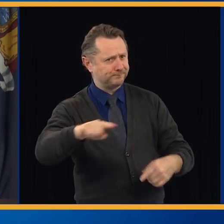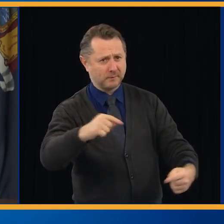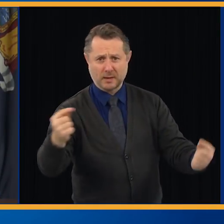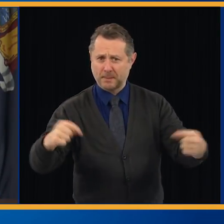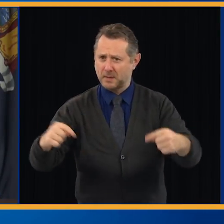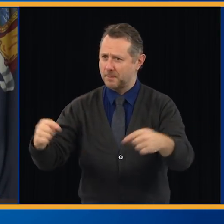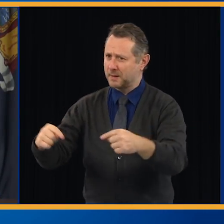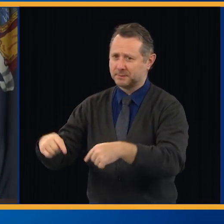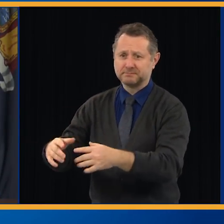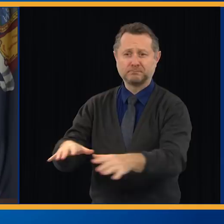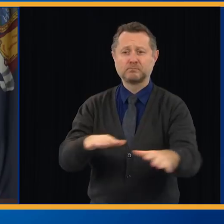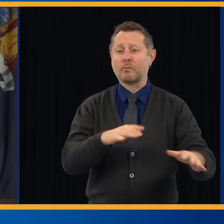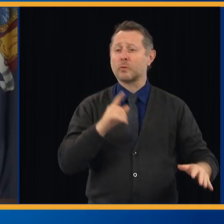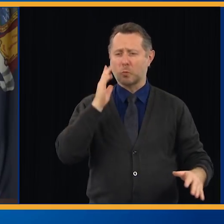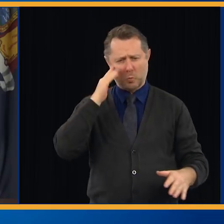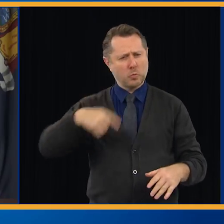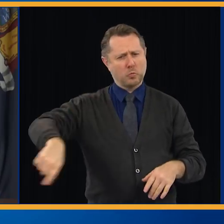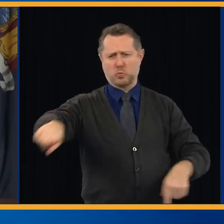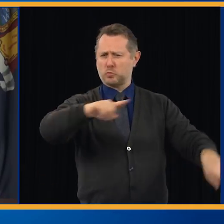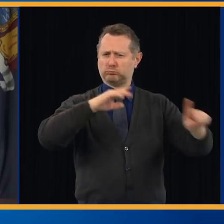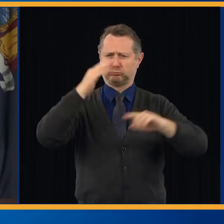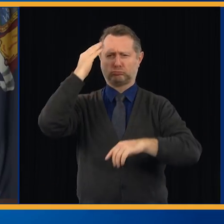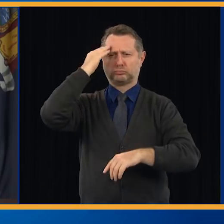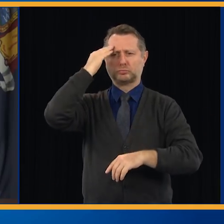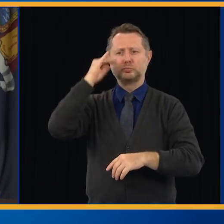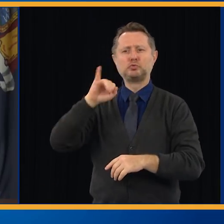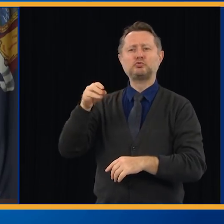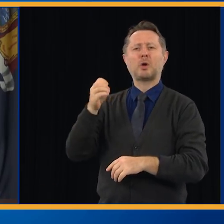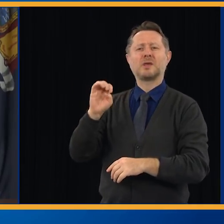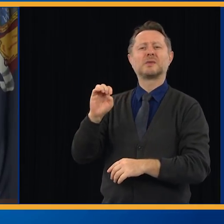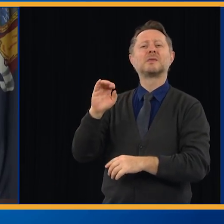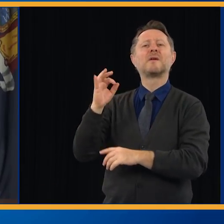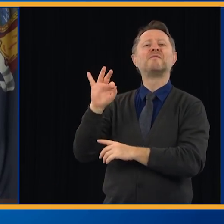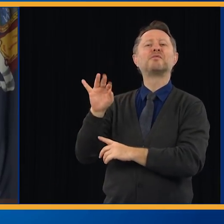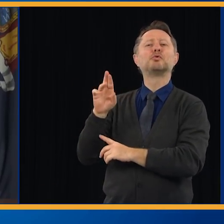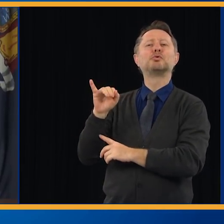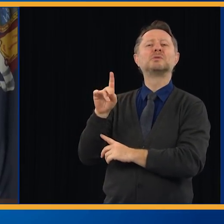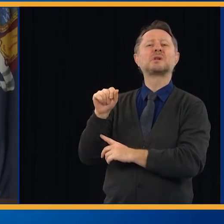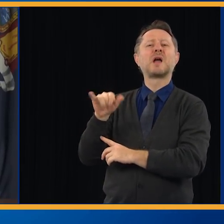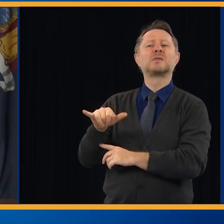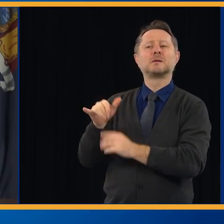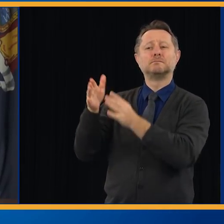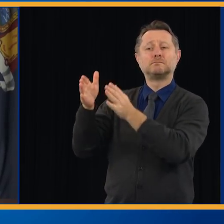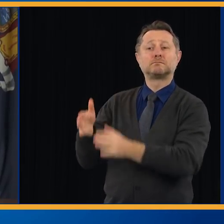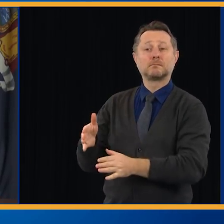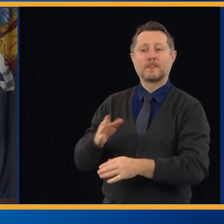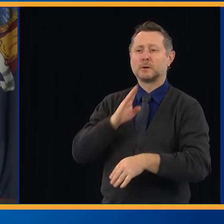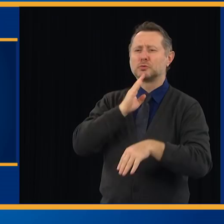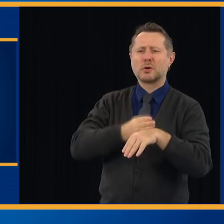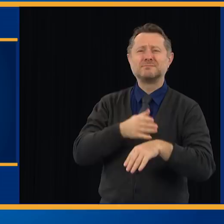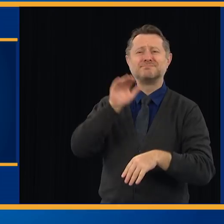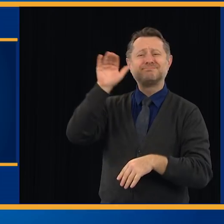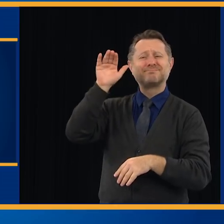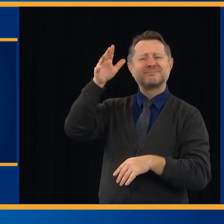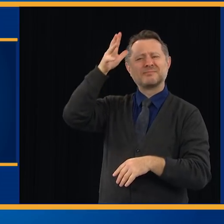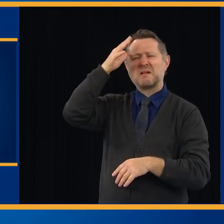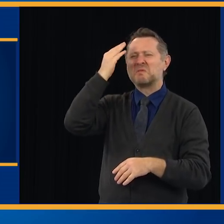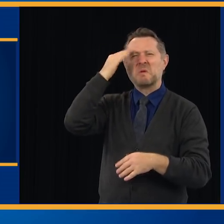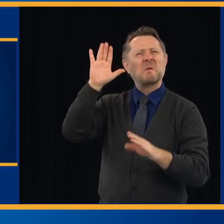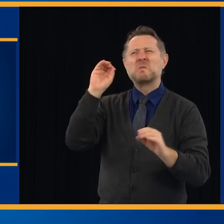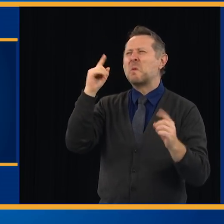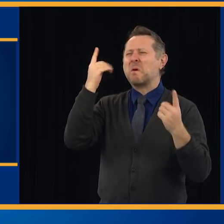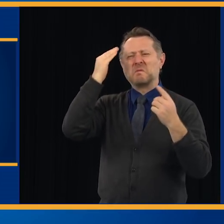Everybody knows Joe Friday. My daughters tell me that nobody knows him and nobody knows what I'm talking about, but that's